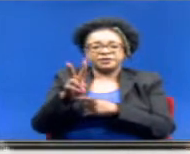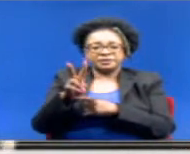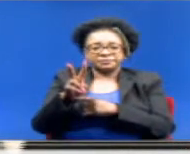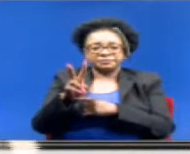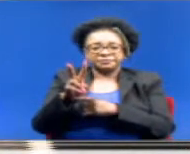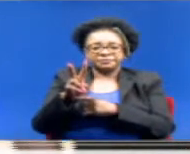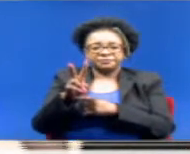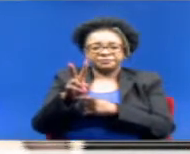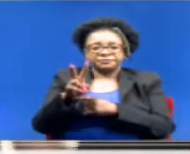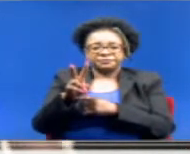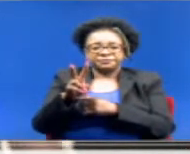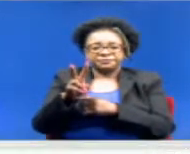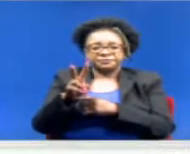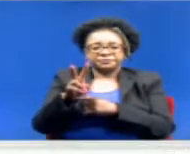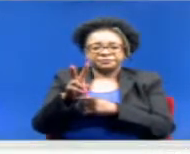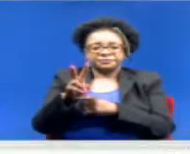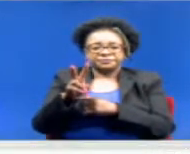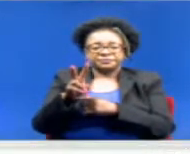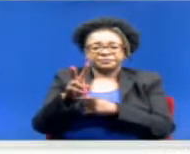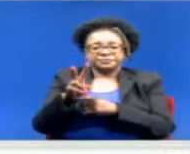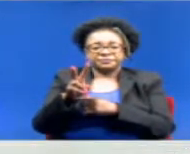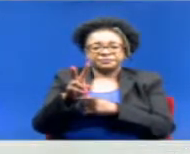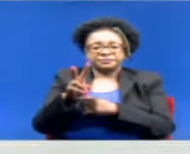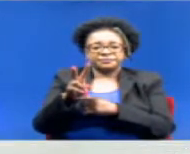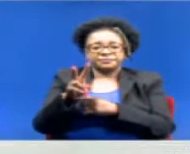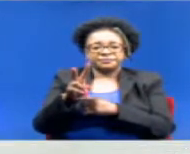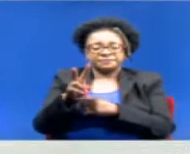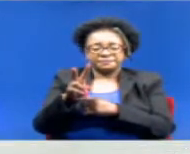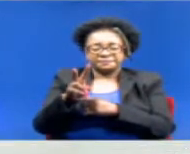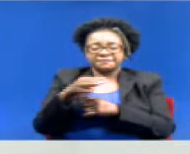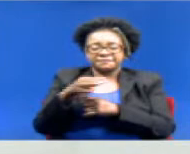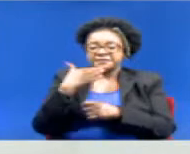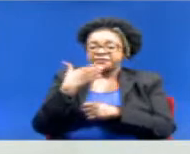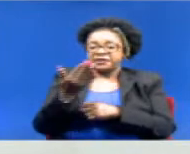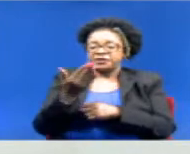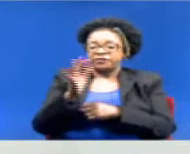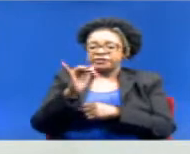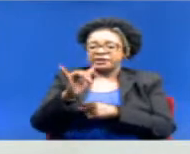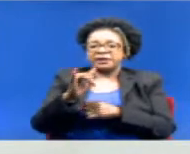Nairobi. Namshukuru sana Sydney kwa taarifa hiyo. Mtazamaji, tunaenda mapumziko.